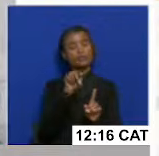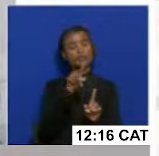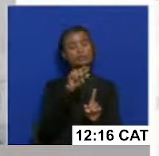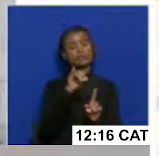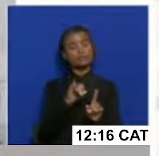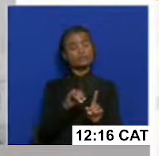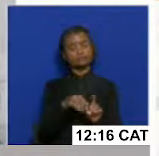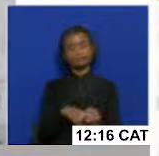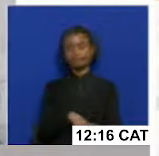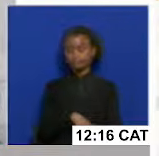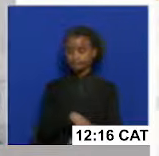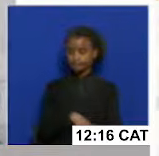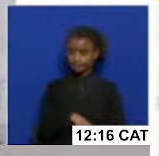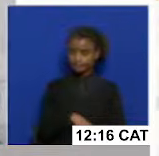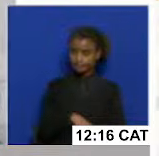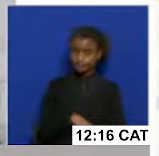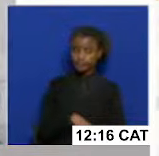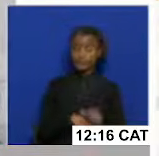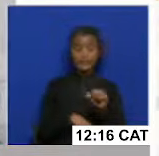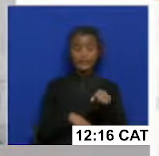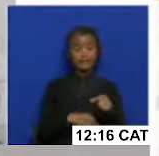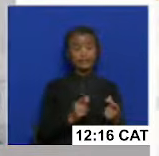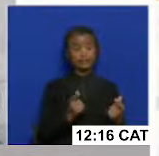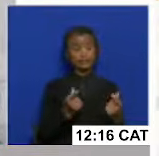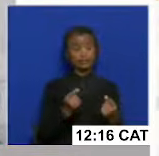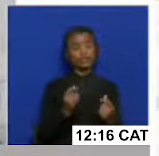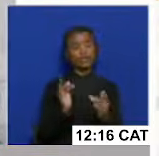And what did you guys discuss?